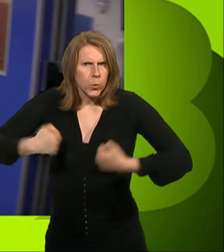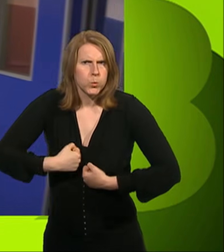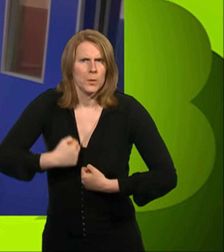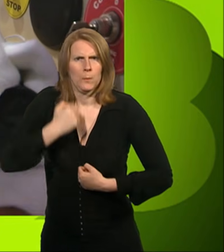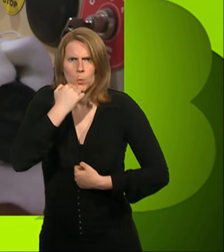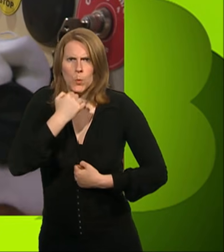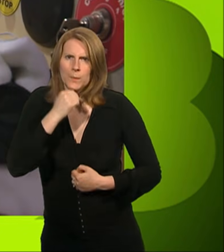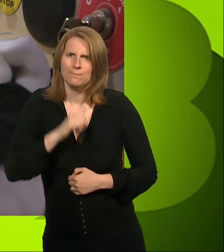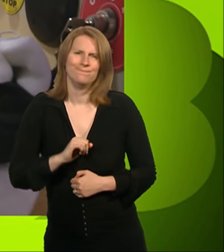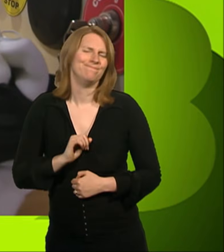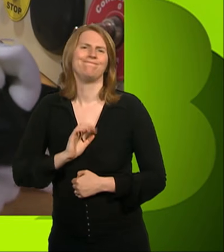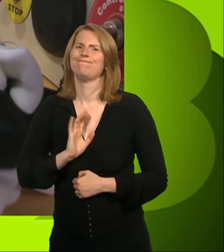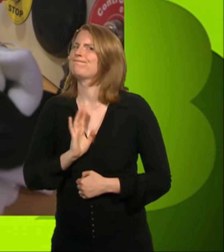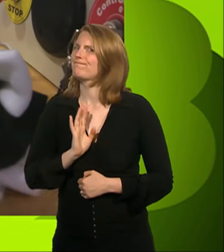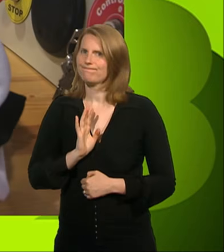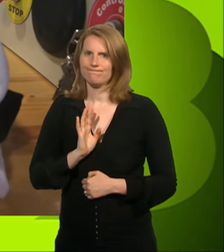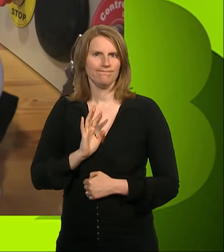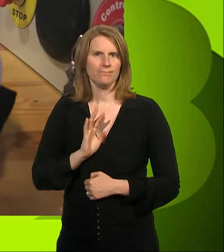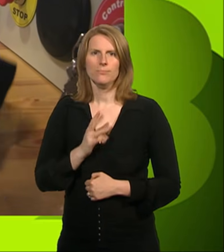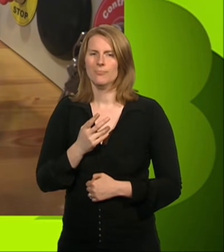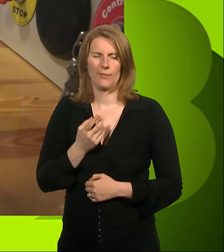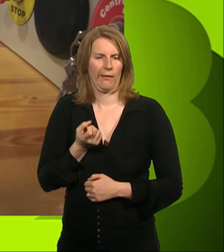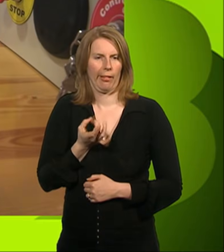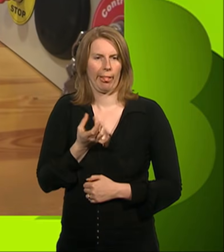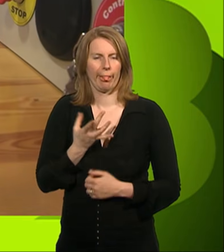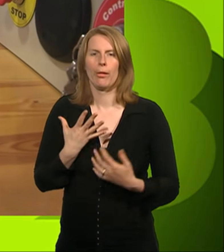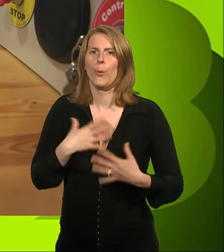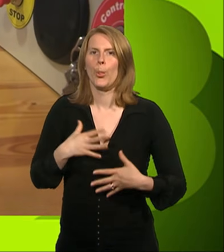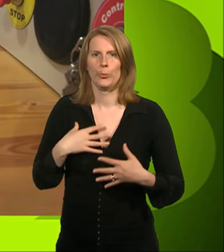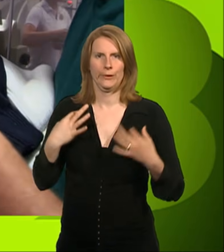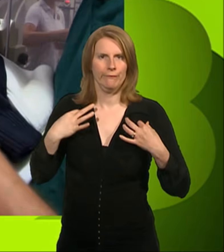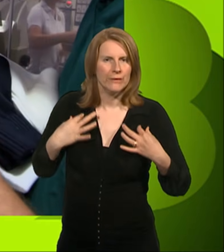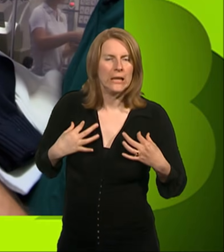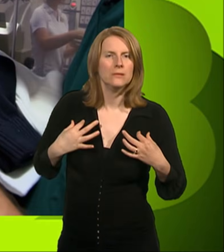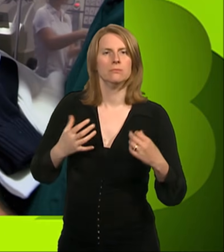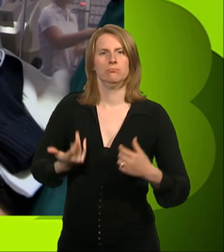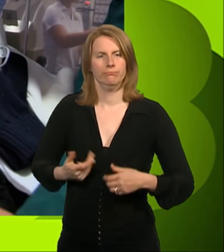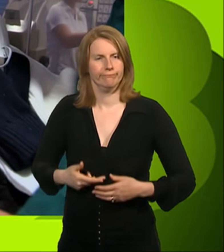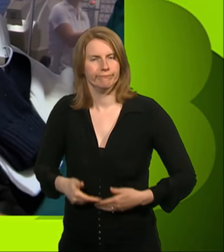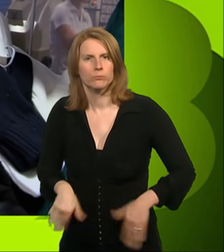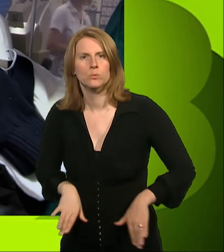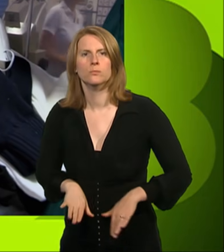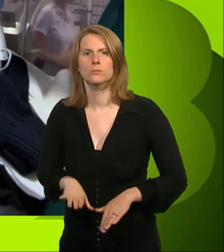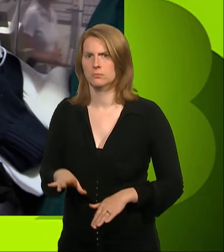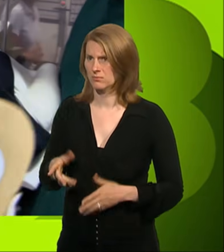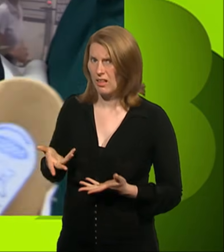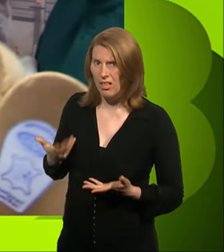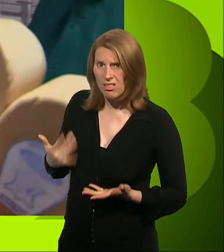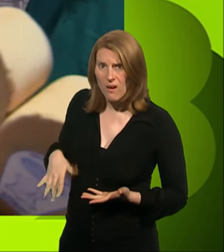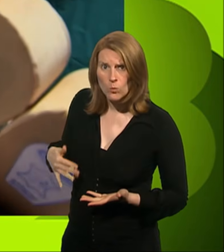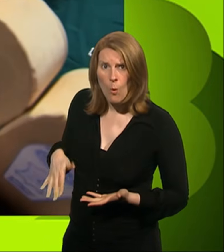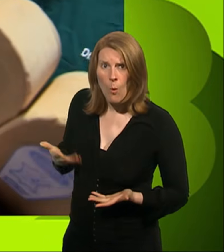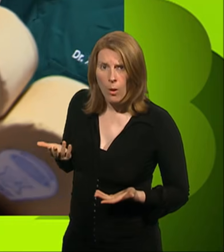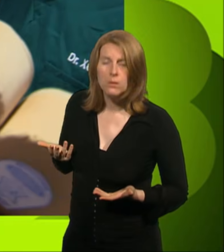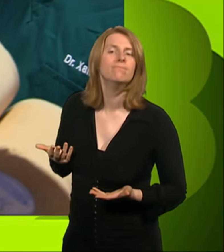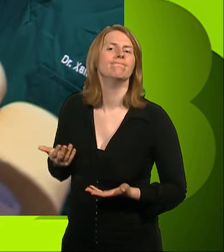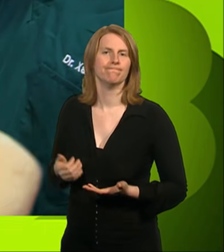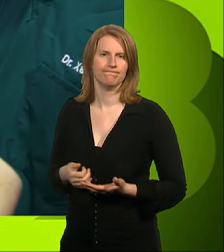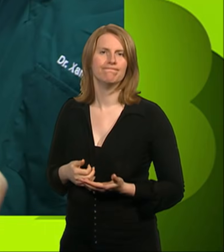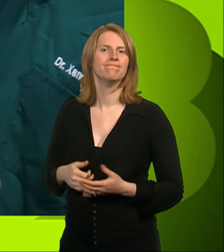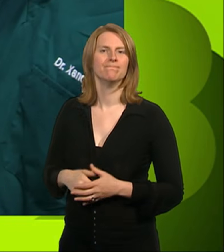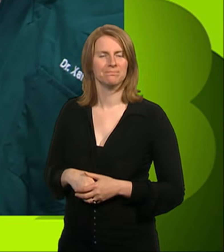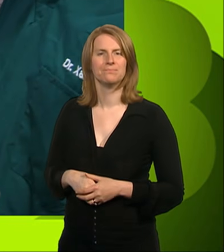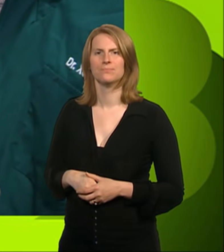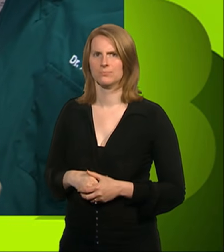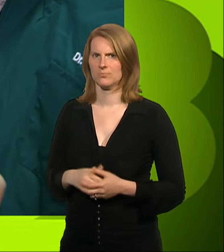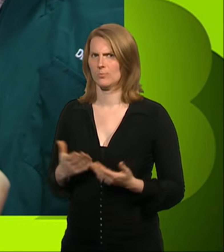there. No, just very, very small clothes, not very warm clothes. This is it. This is all I get. This is only that. Perfect.